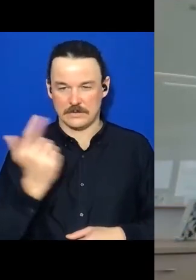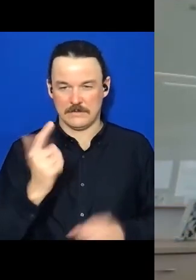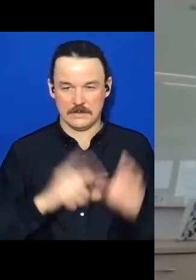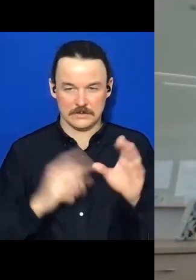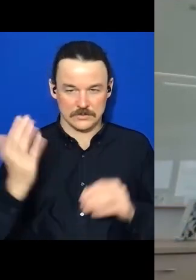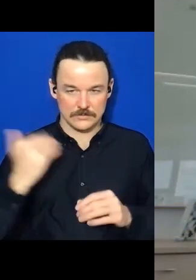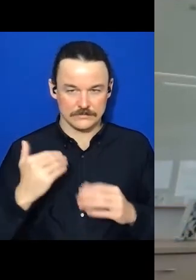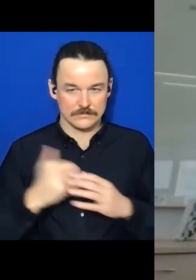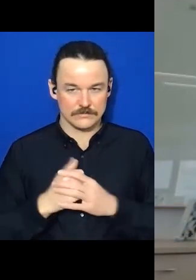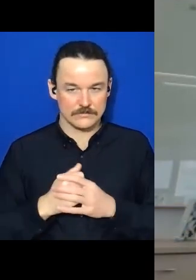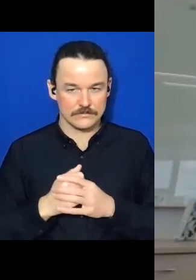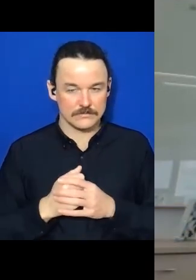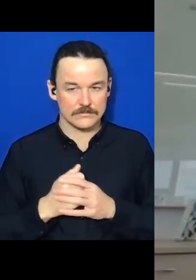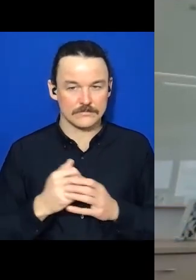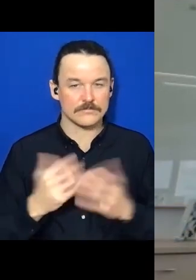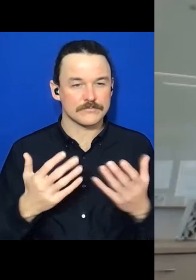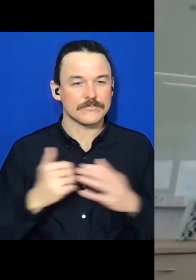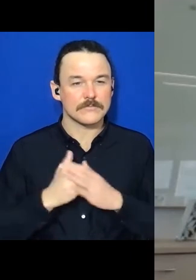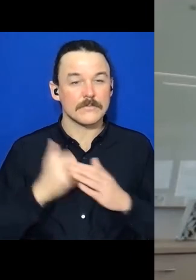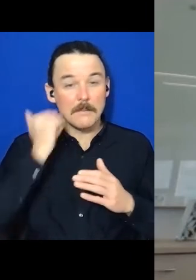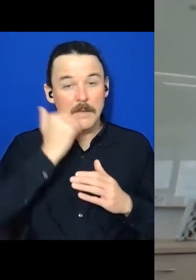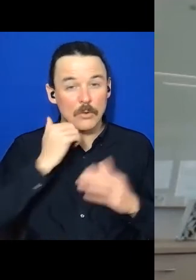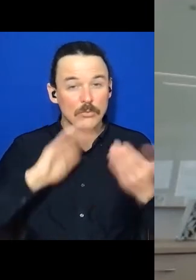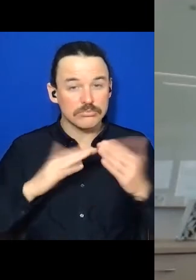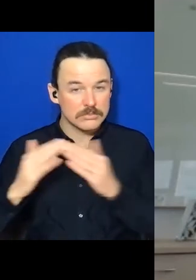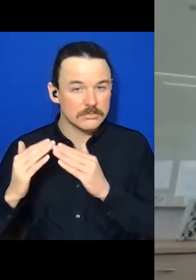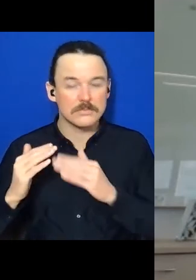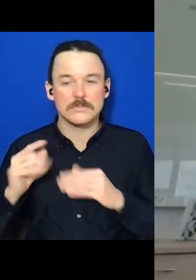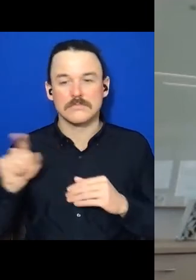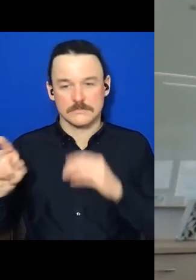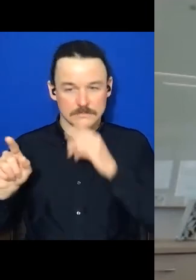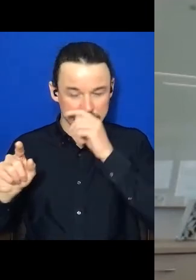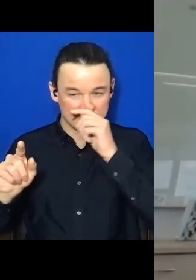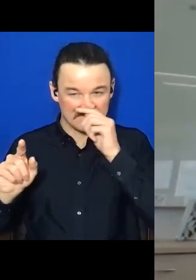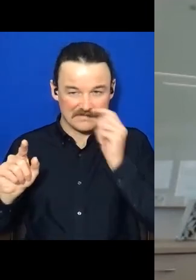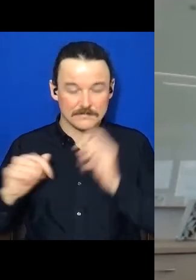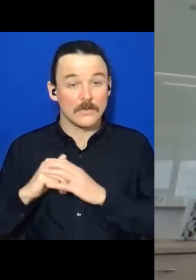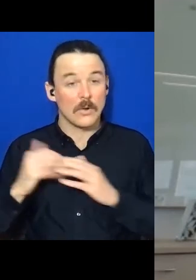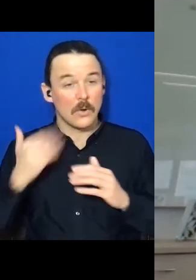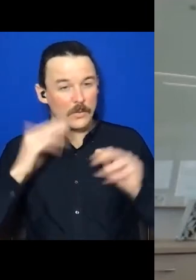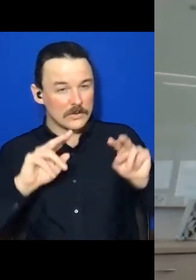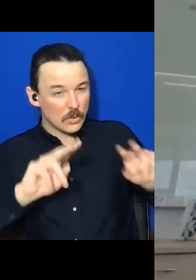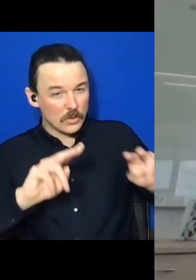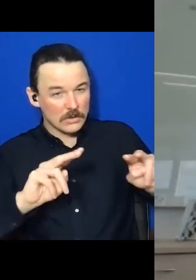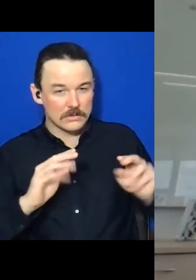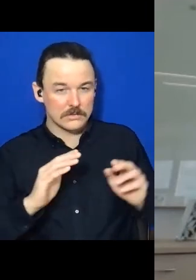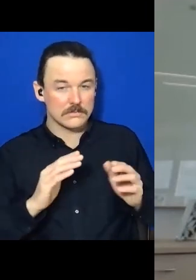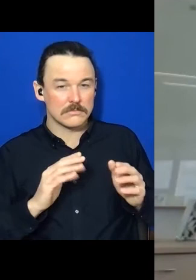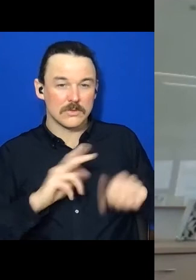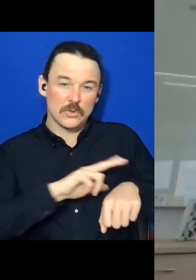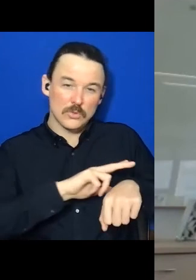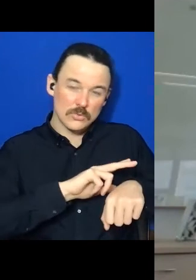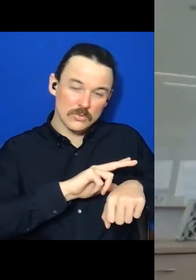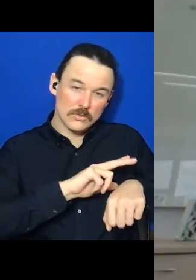that Maori community has always looked at the service that that Maori, as well as other New Zealanders, expect